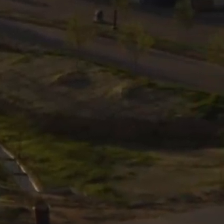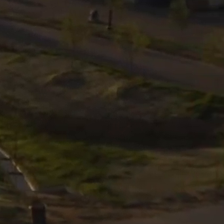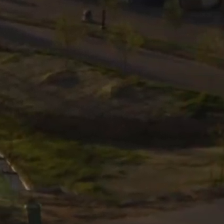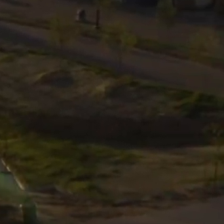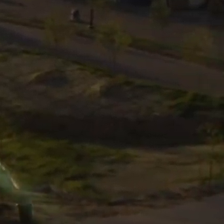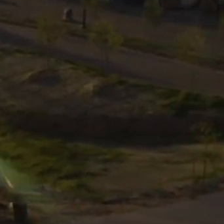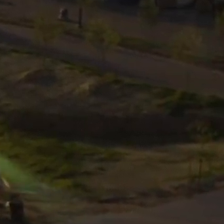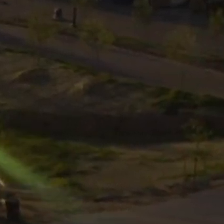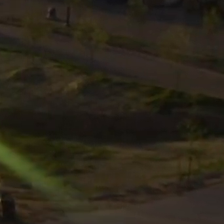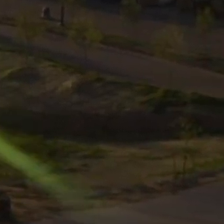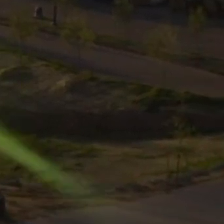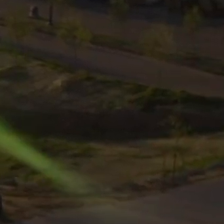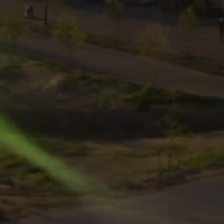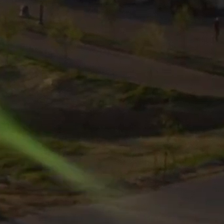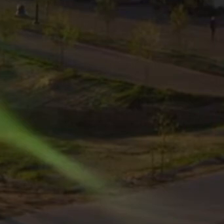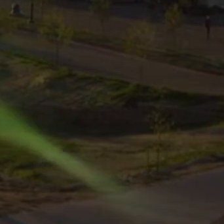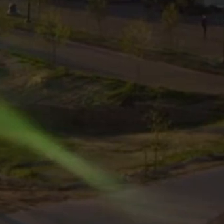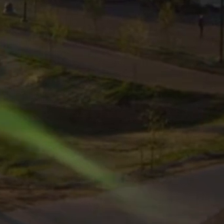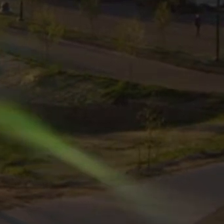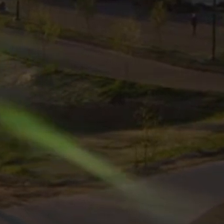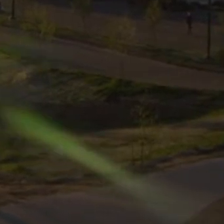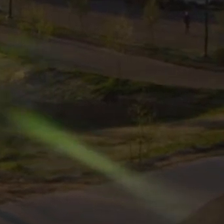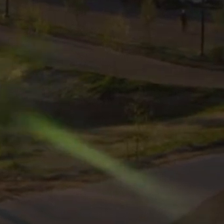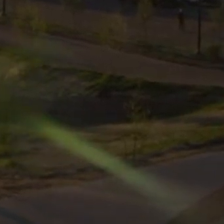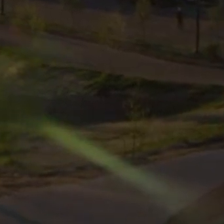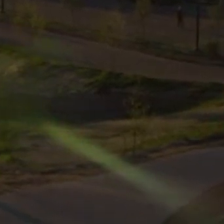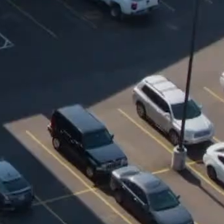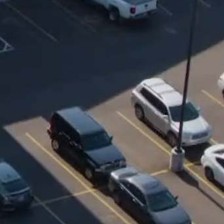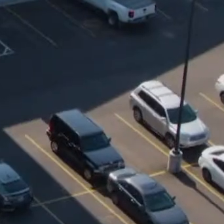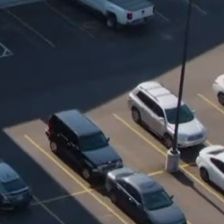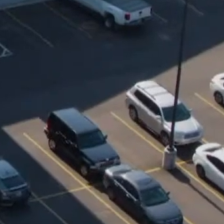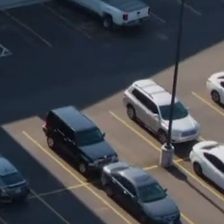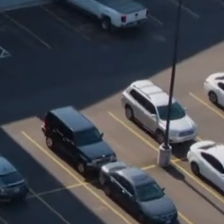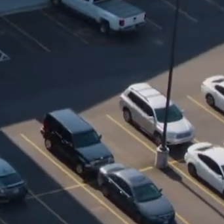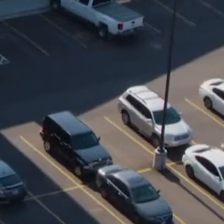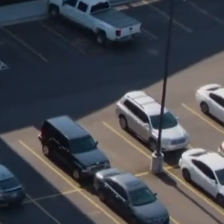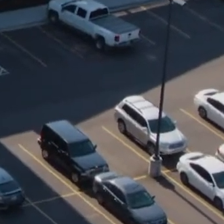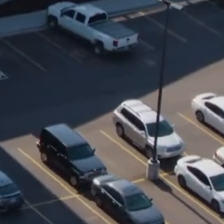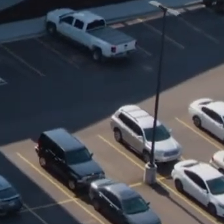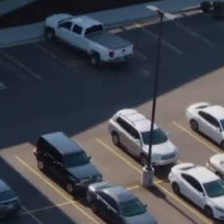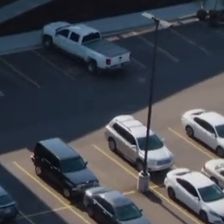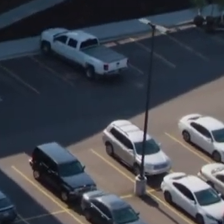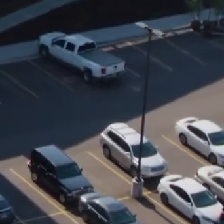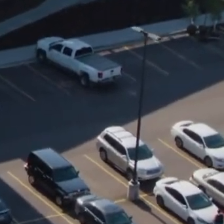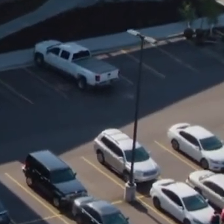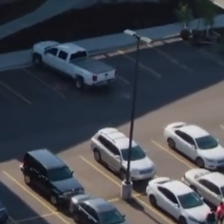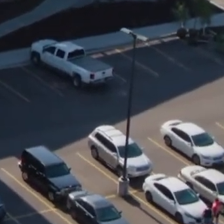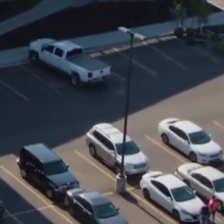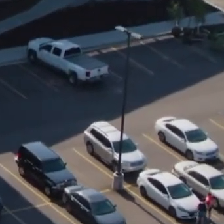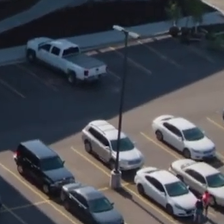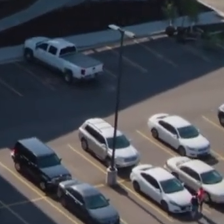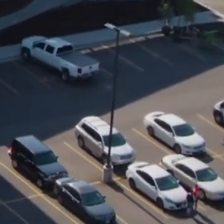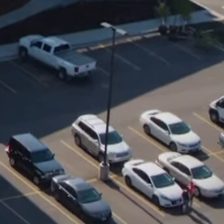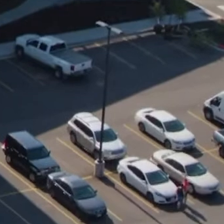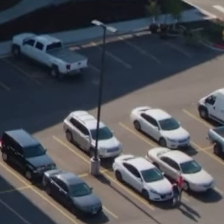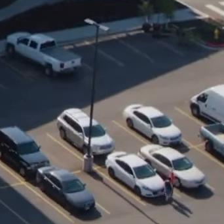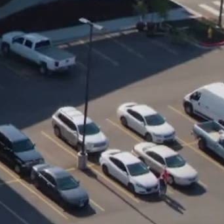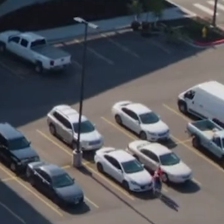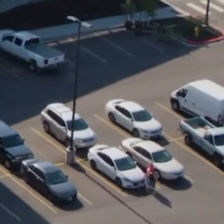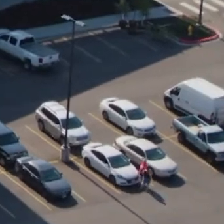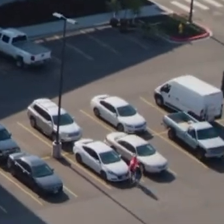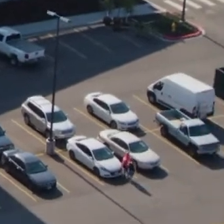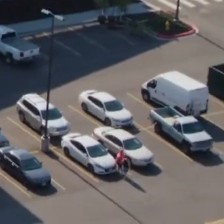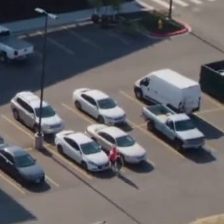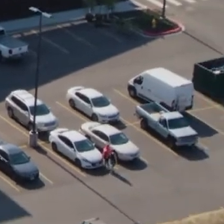nation. What has been put together by the University of Colorado, Colorado Springs, and Centura Health is